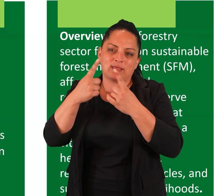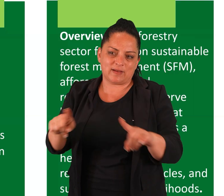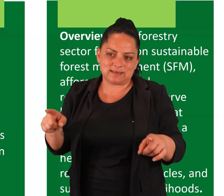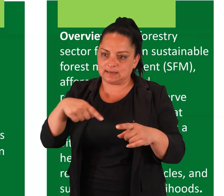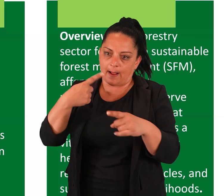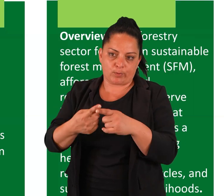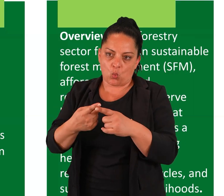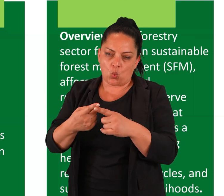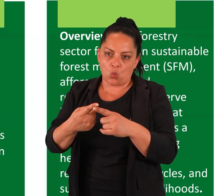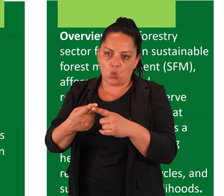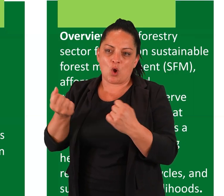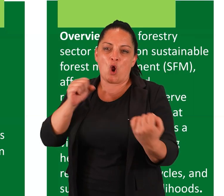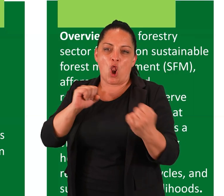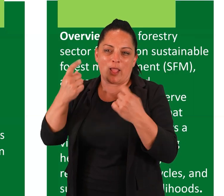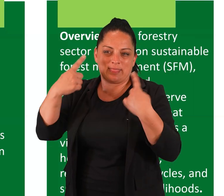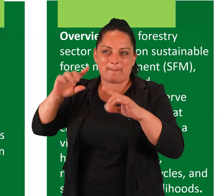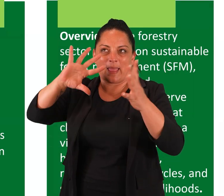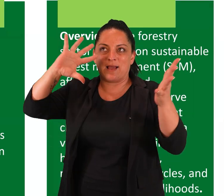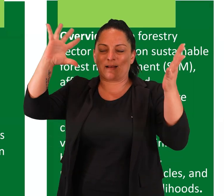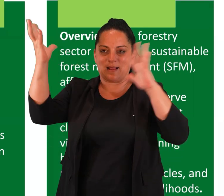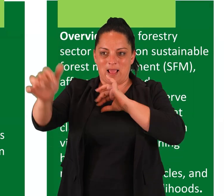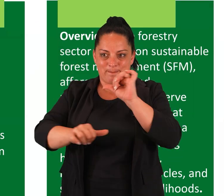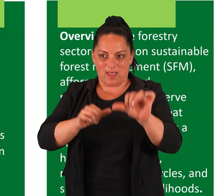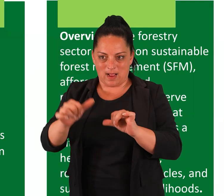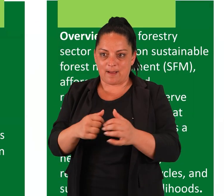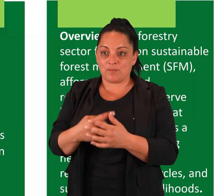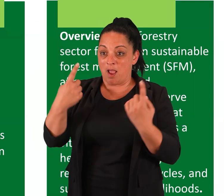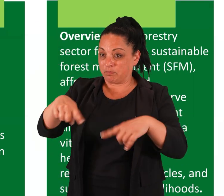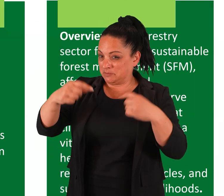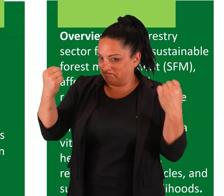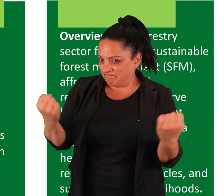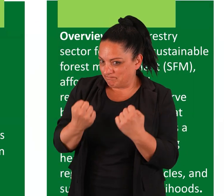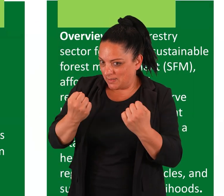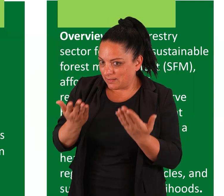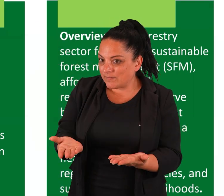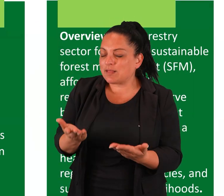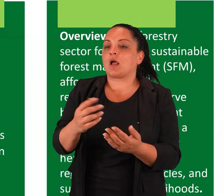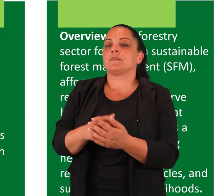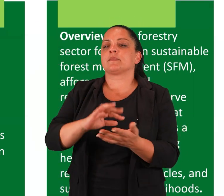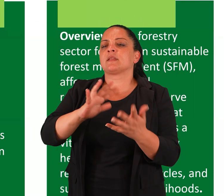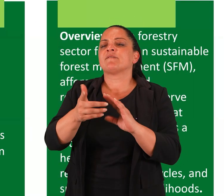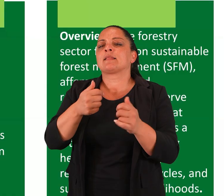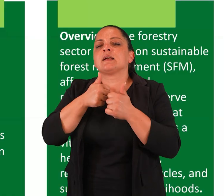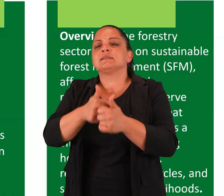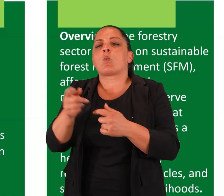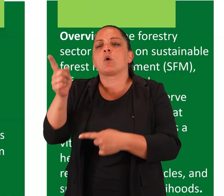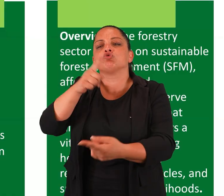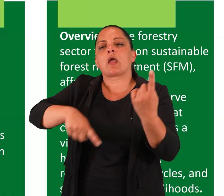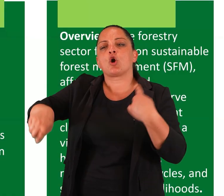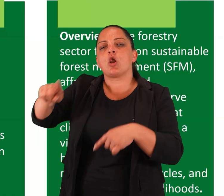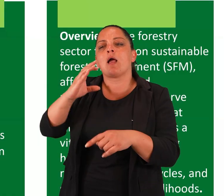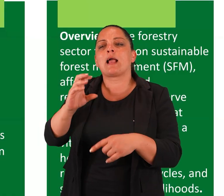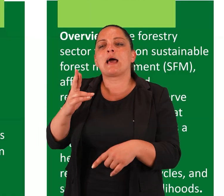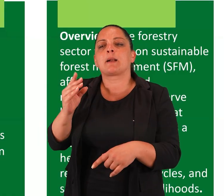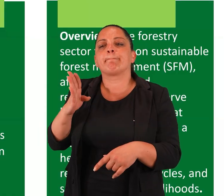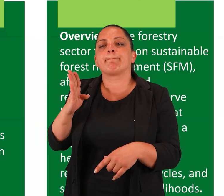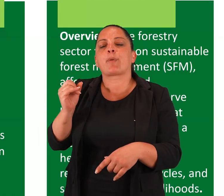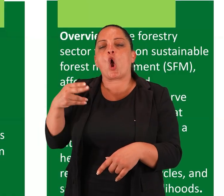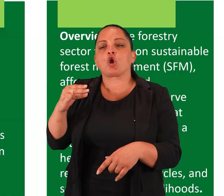combat climate change. These activities regulate carbon cycles and support local communities.